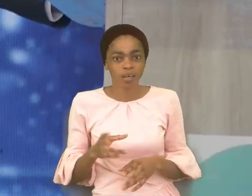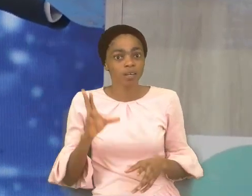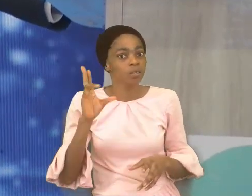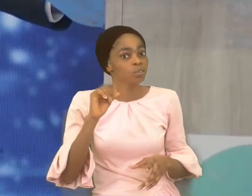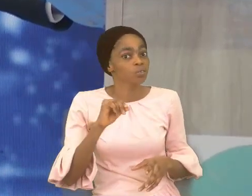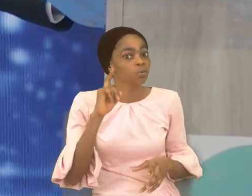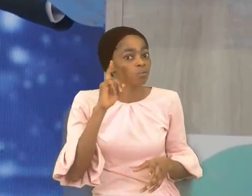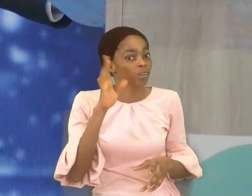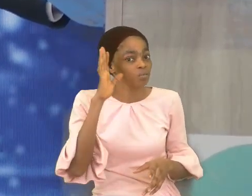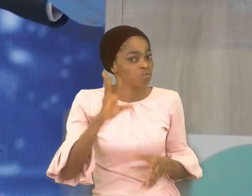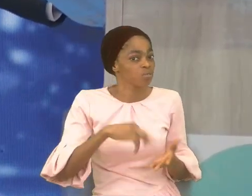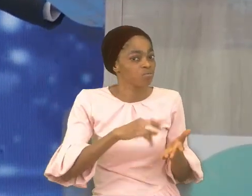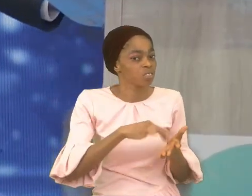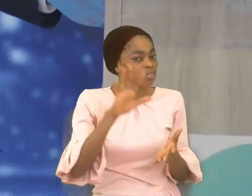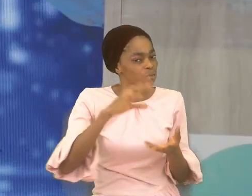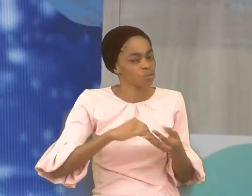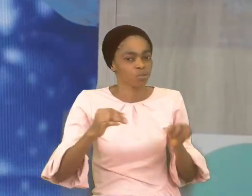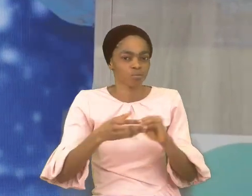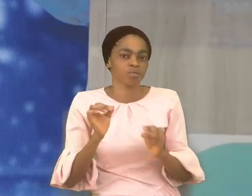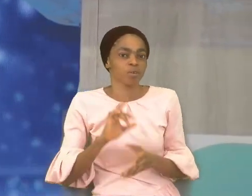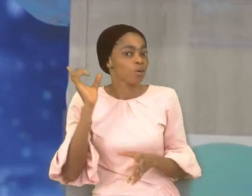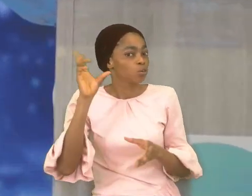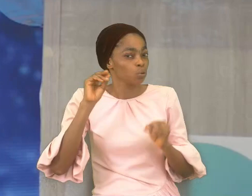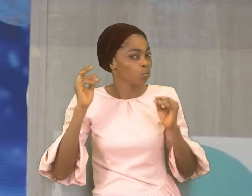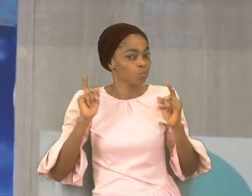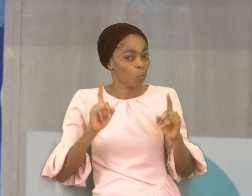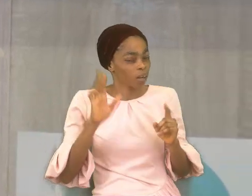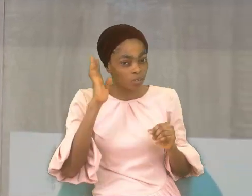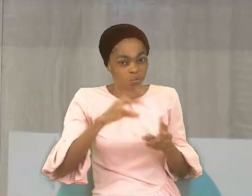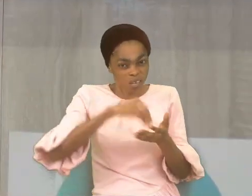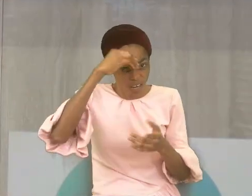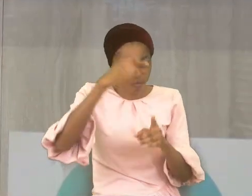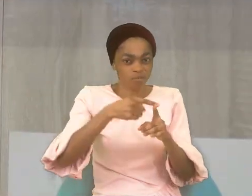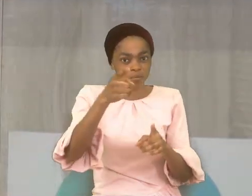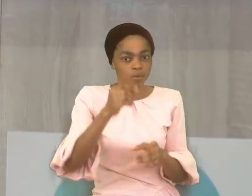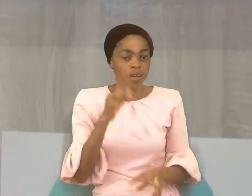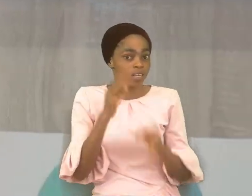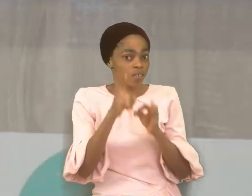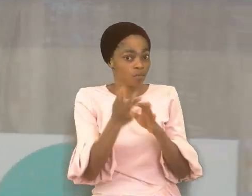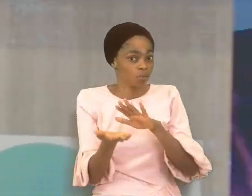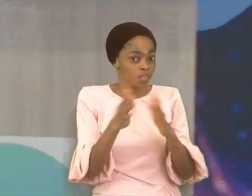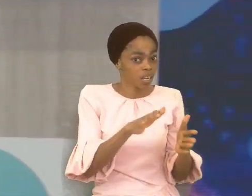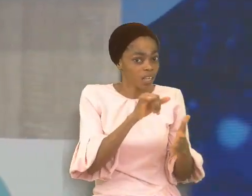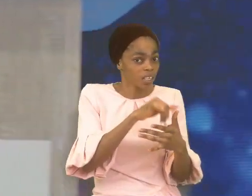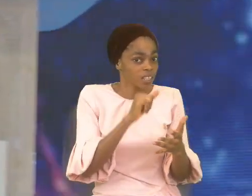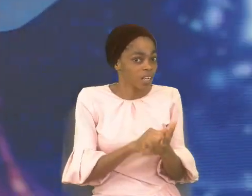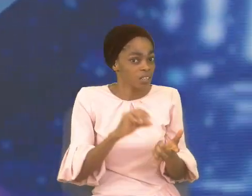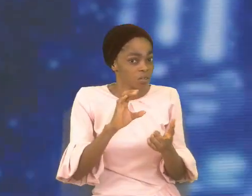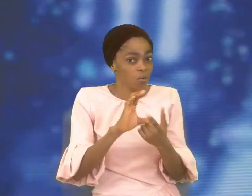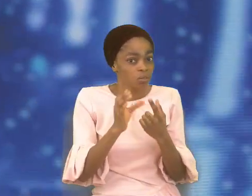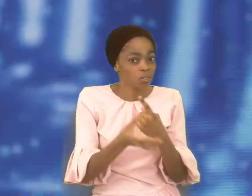you die in that condition, we will not even see you in heaven. But